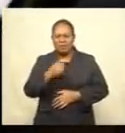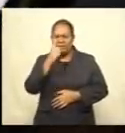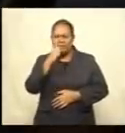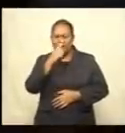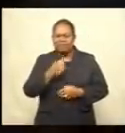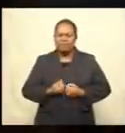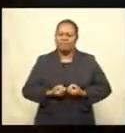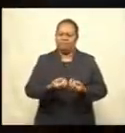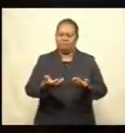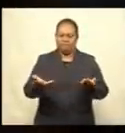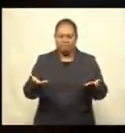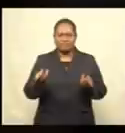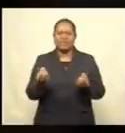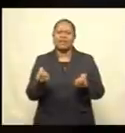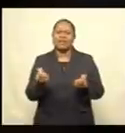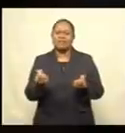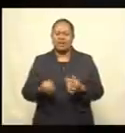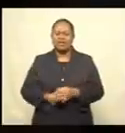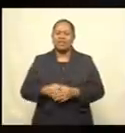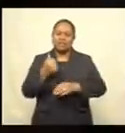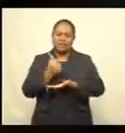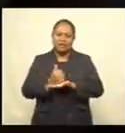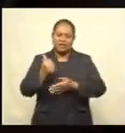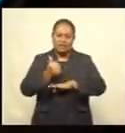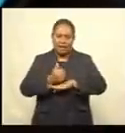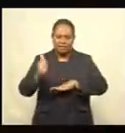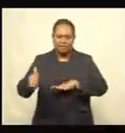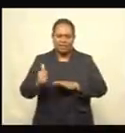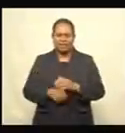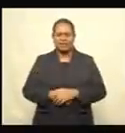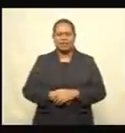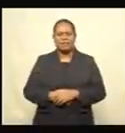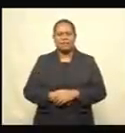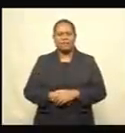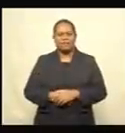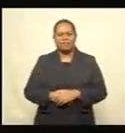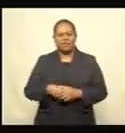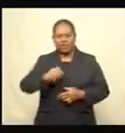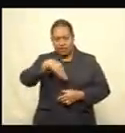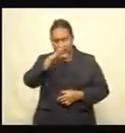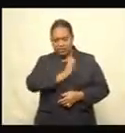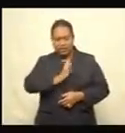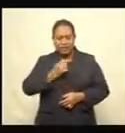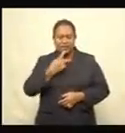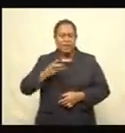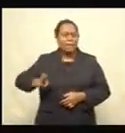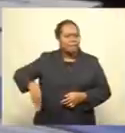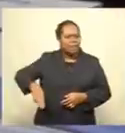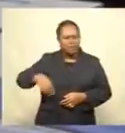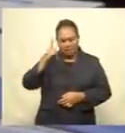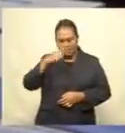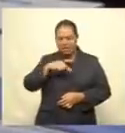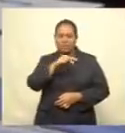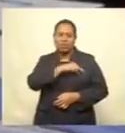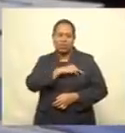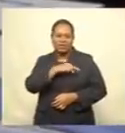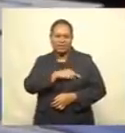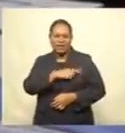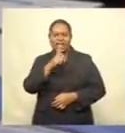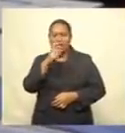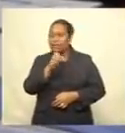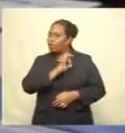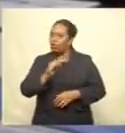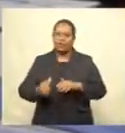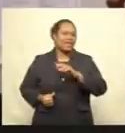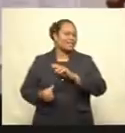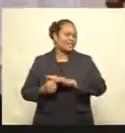$631,000 was paid by government and $2.5 million by the fund. Vondonaivalu says members would only qualify if they are not